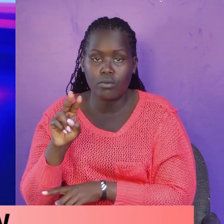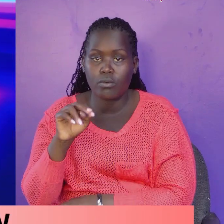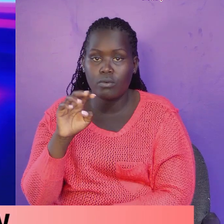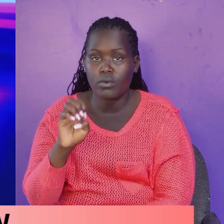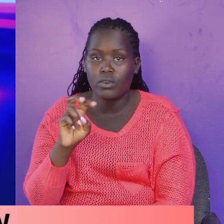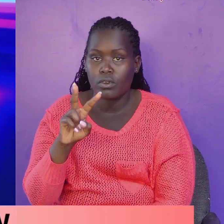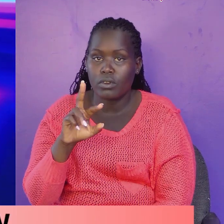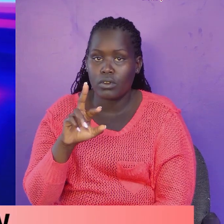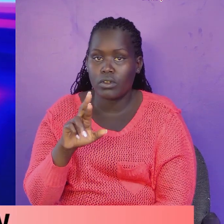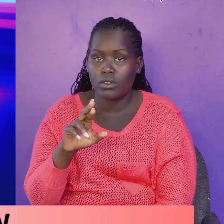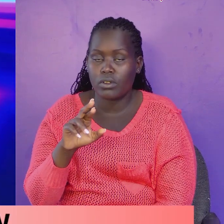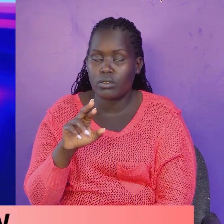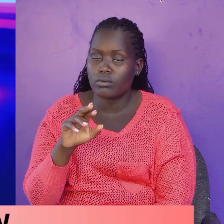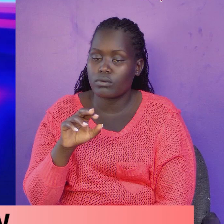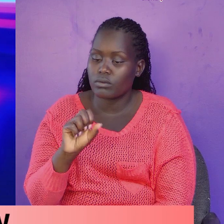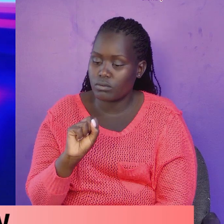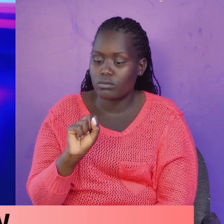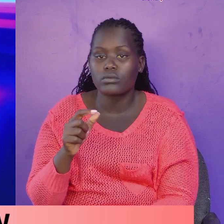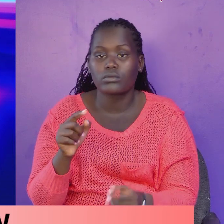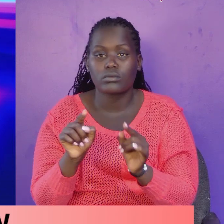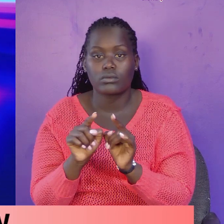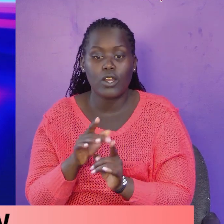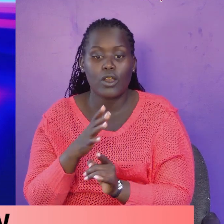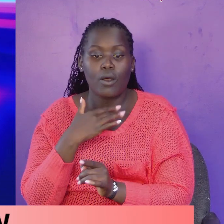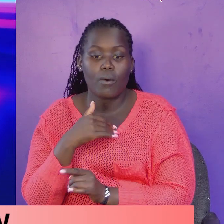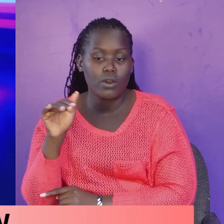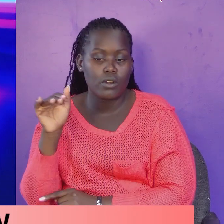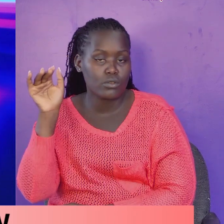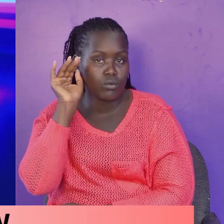Yeah. And I just want to hear